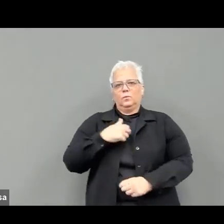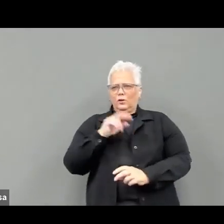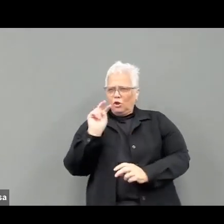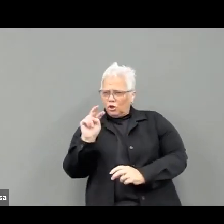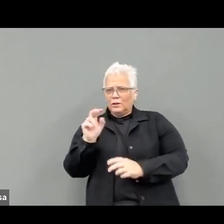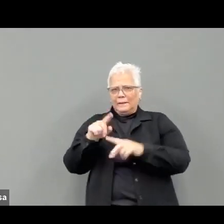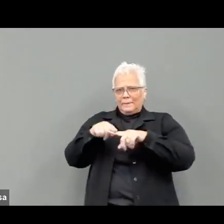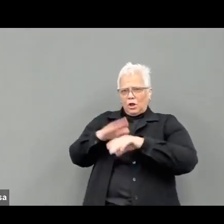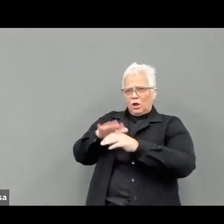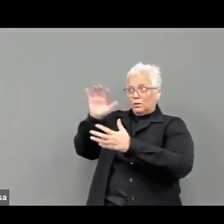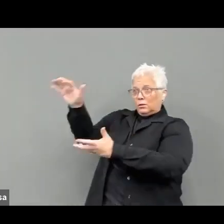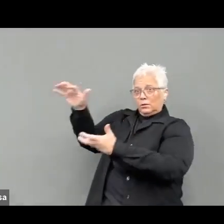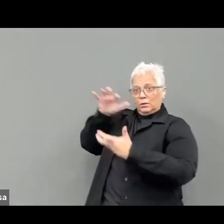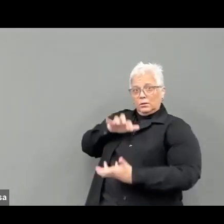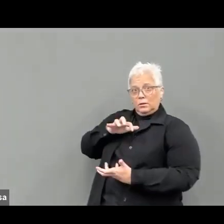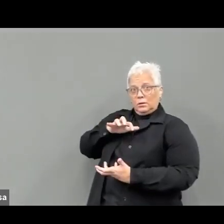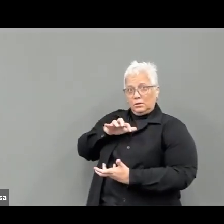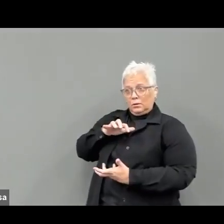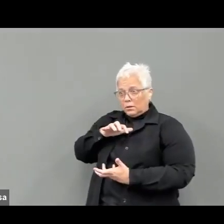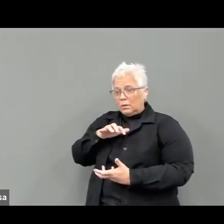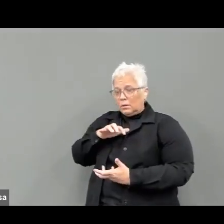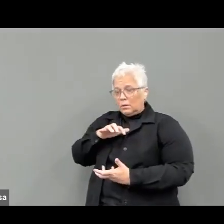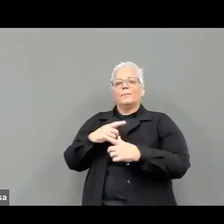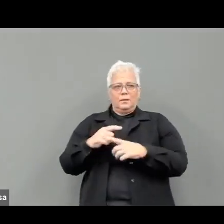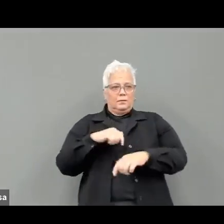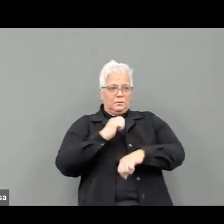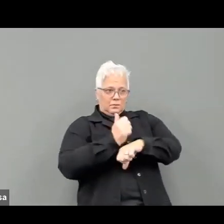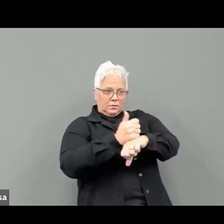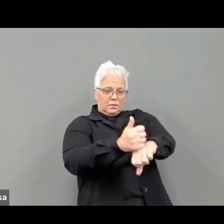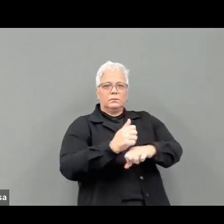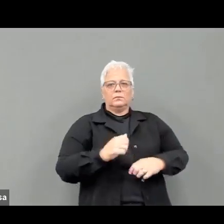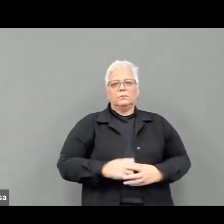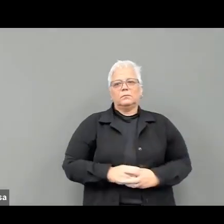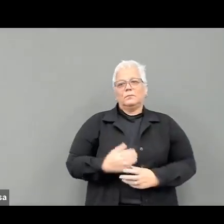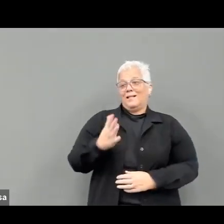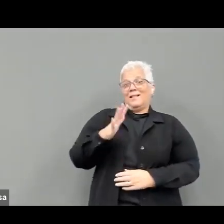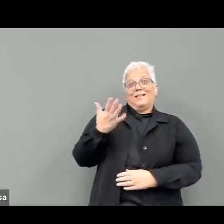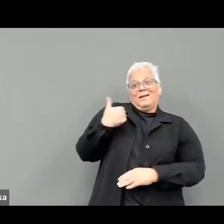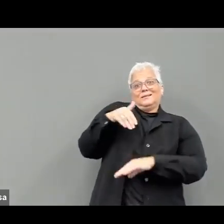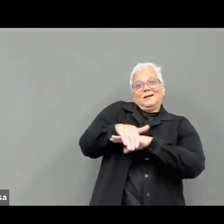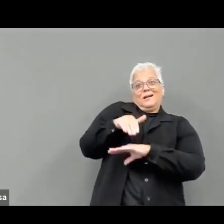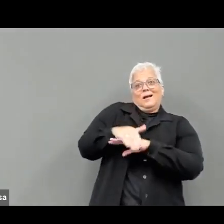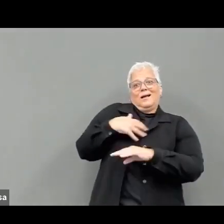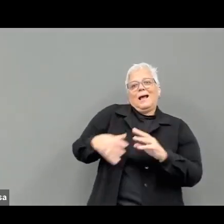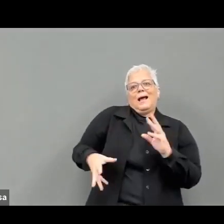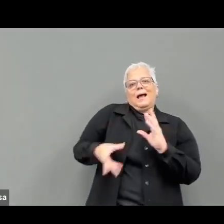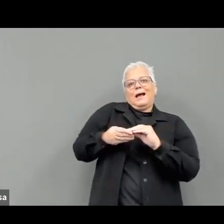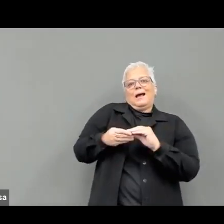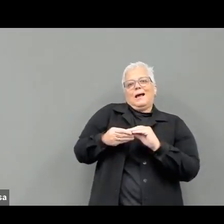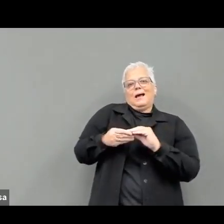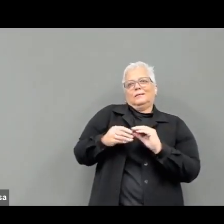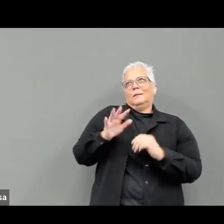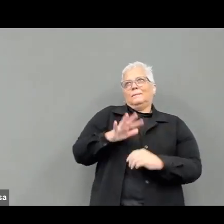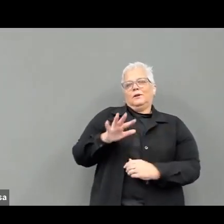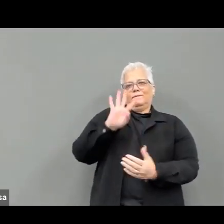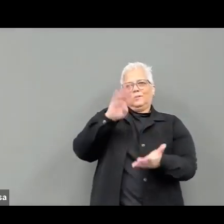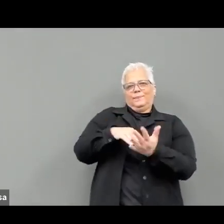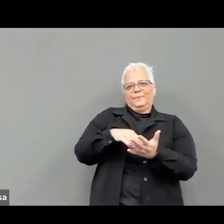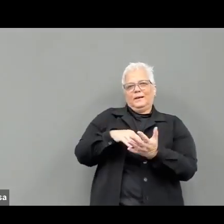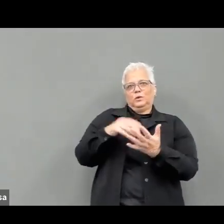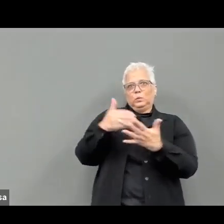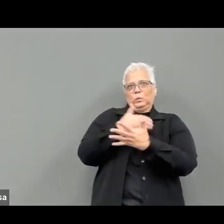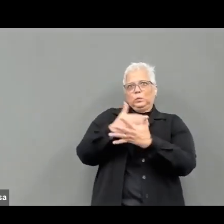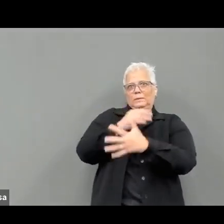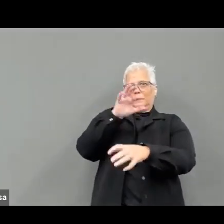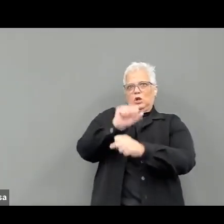had 4,885 new appointments in Tulsa County. That filled up, of course, very quickly. So we encourage you to